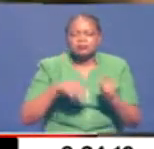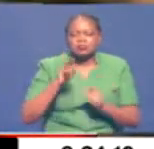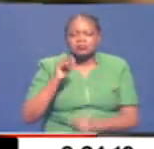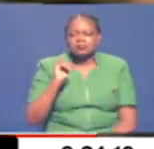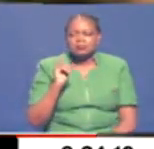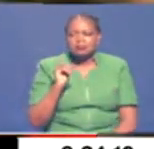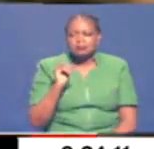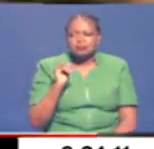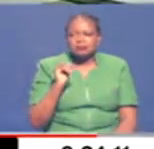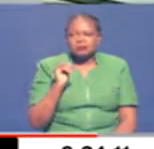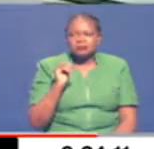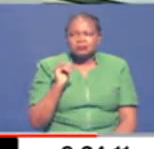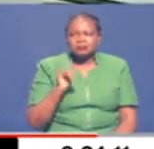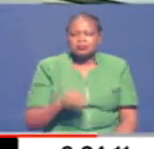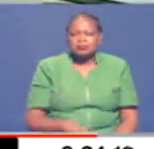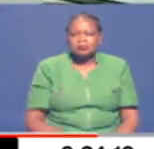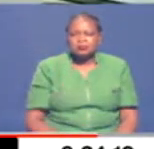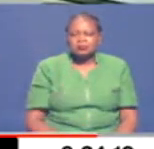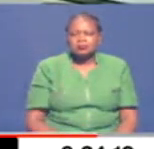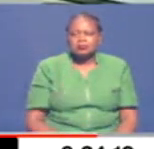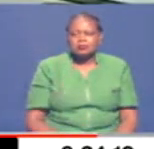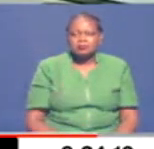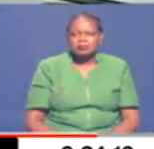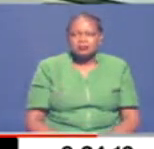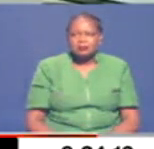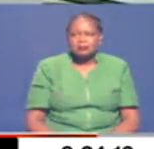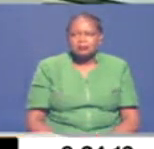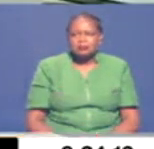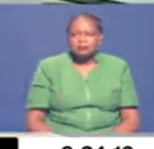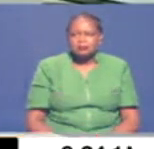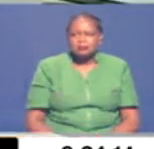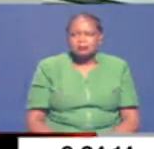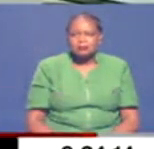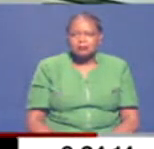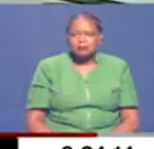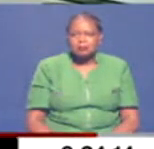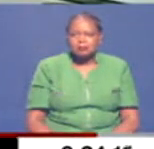Now, the basic doctrine structure of